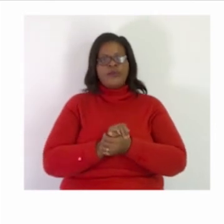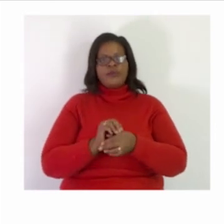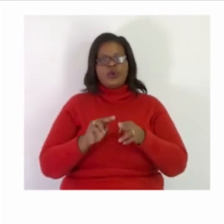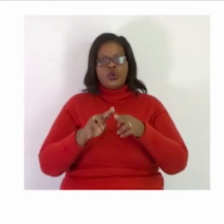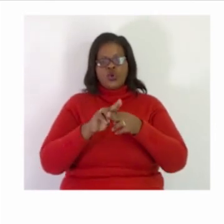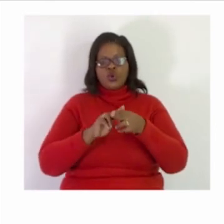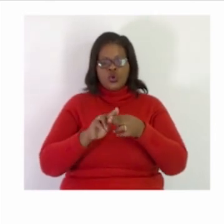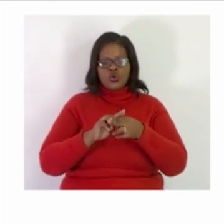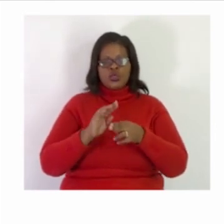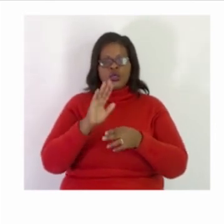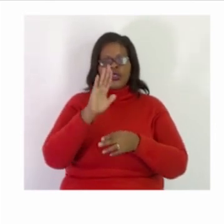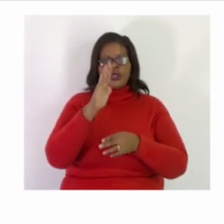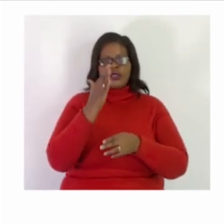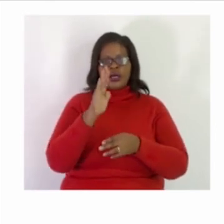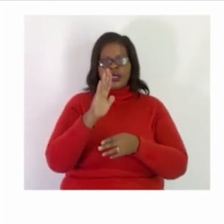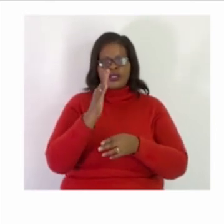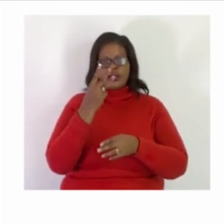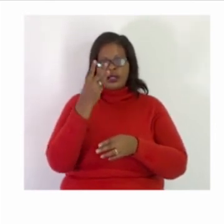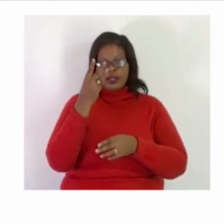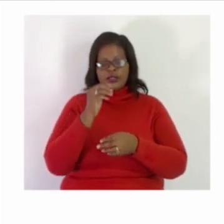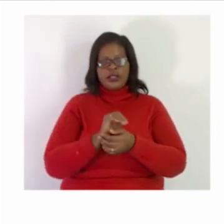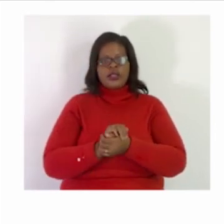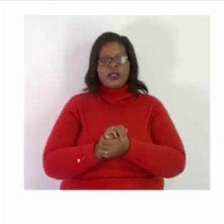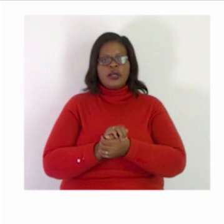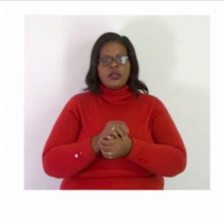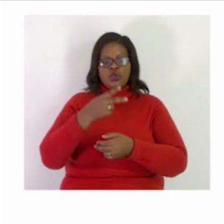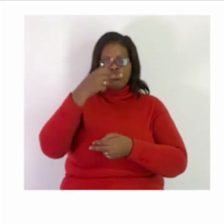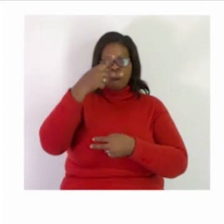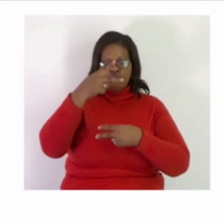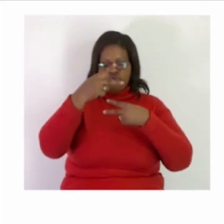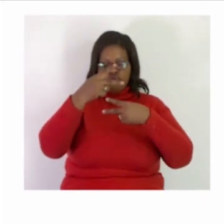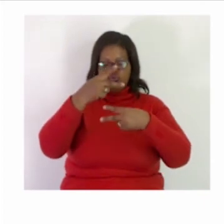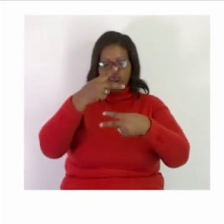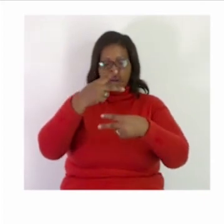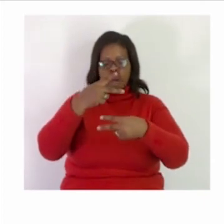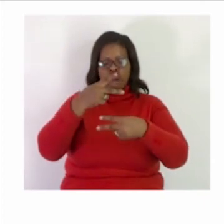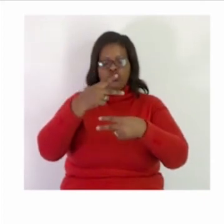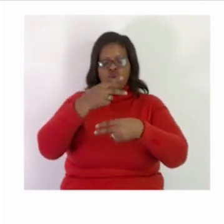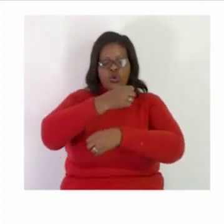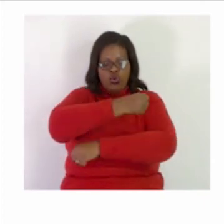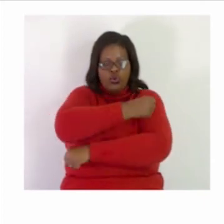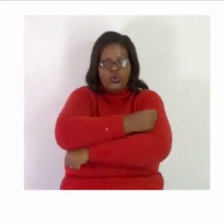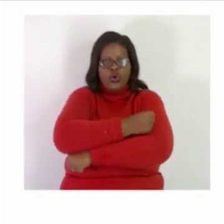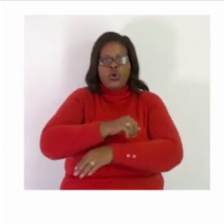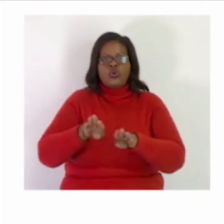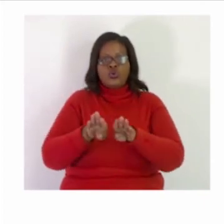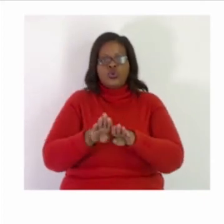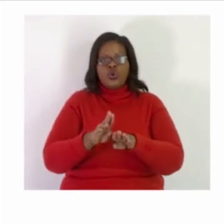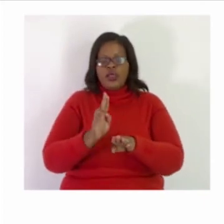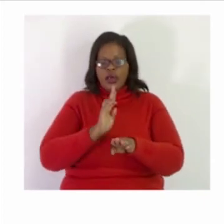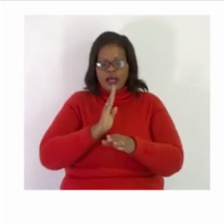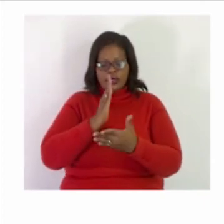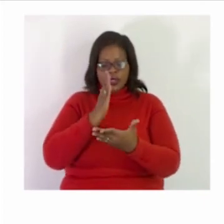use the signs, the 3 signs, to make the statements true or to prove your